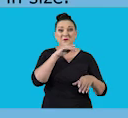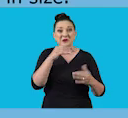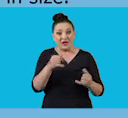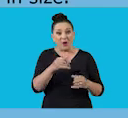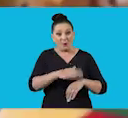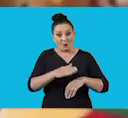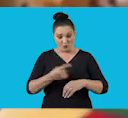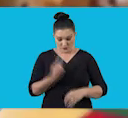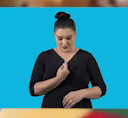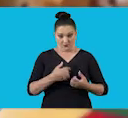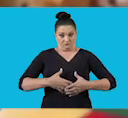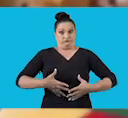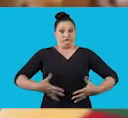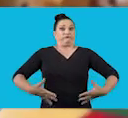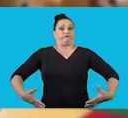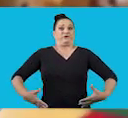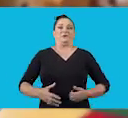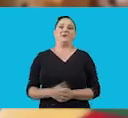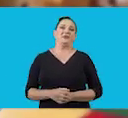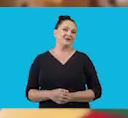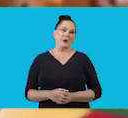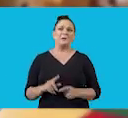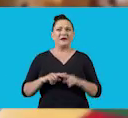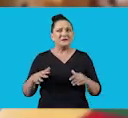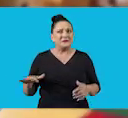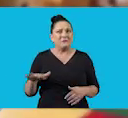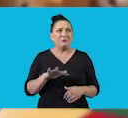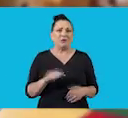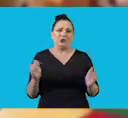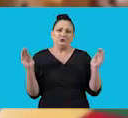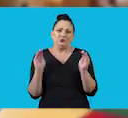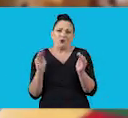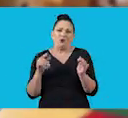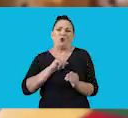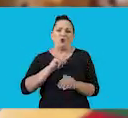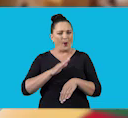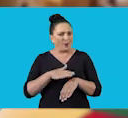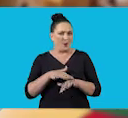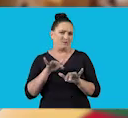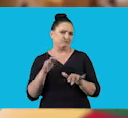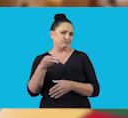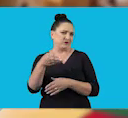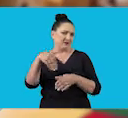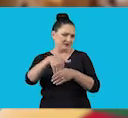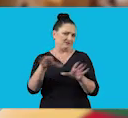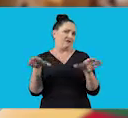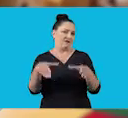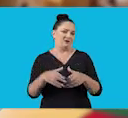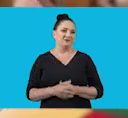increase in size. However, the space that you're going to occupy becomes smaller and smaller because now there's more people